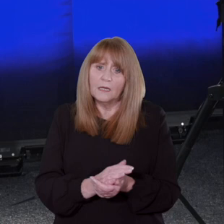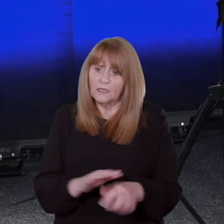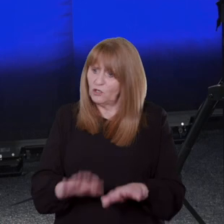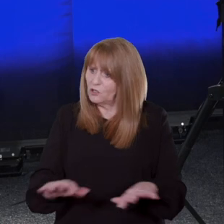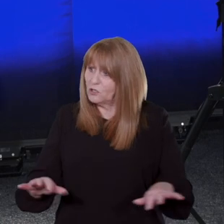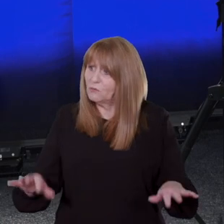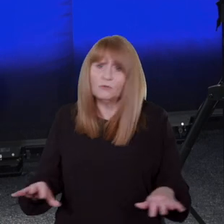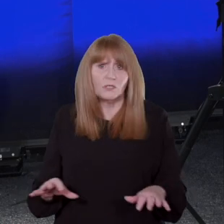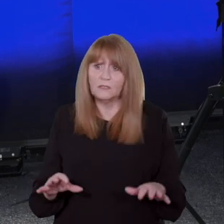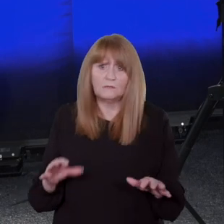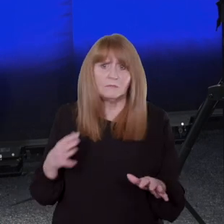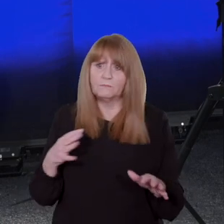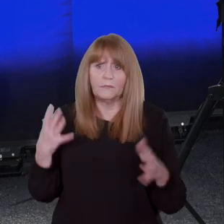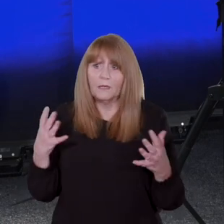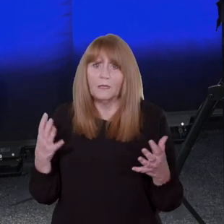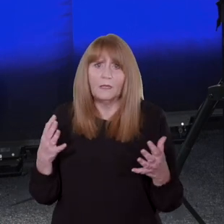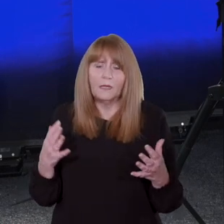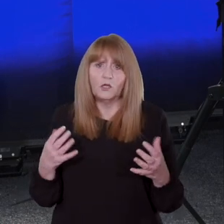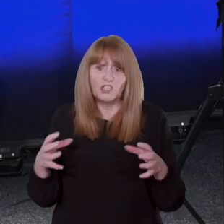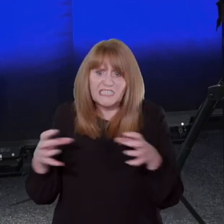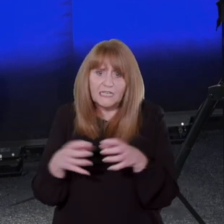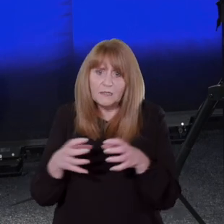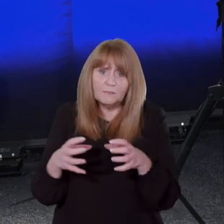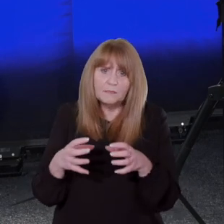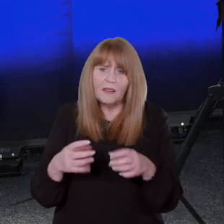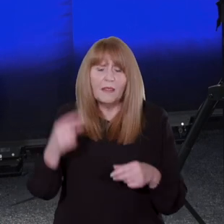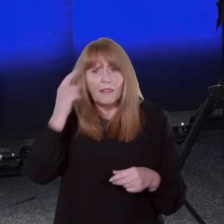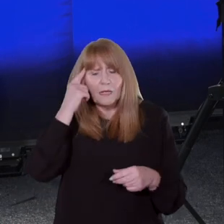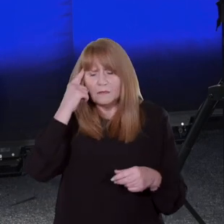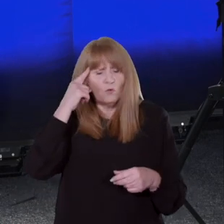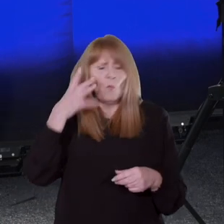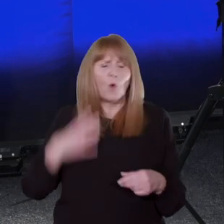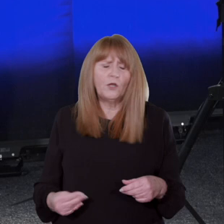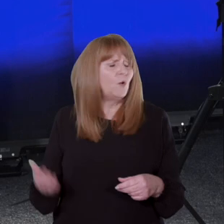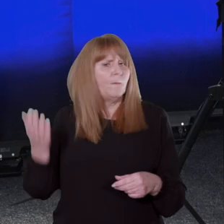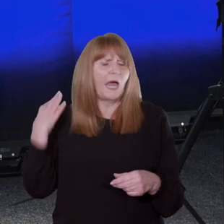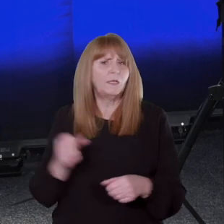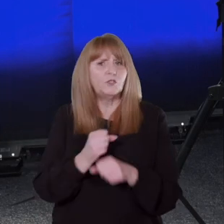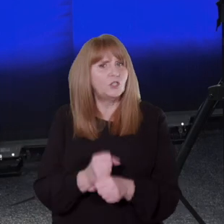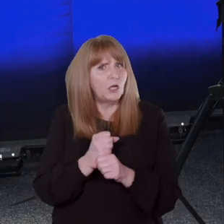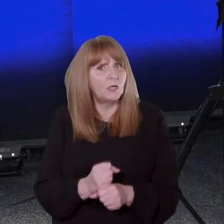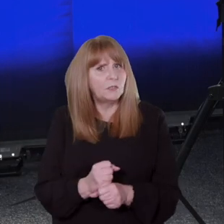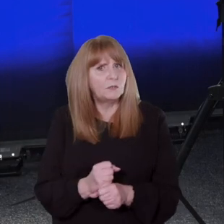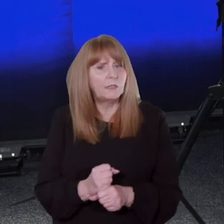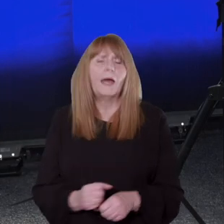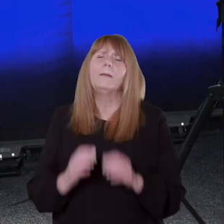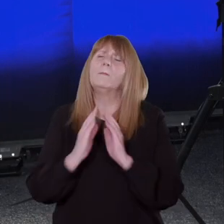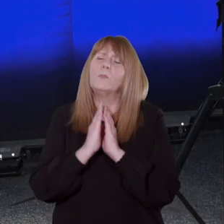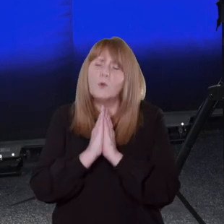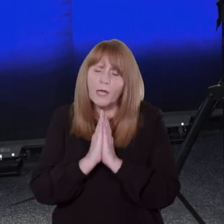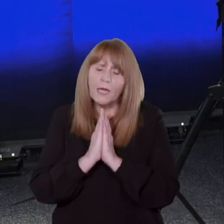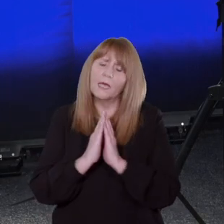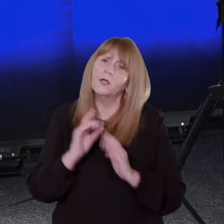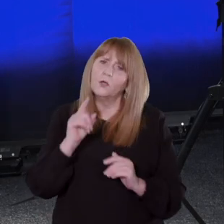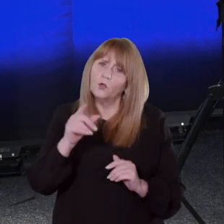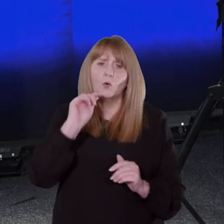has changed shape completely, I don't want to go back to that church? I pray in Jesus' name that even in this message, you'll get answers. Playing